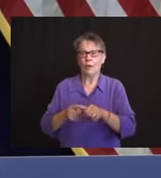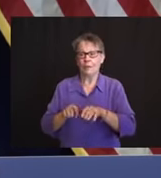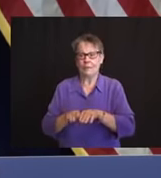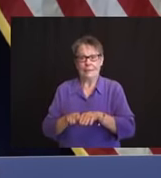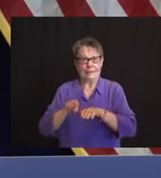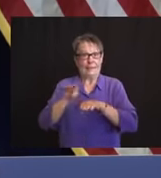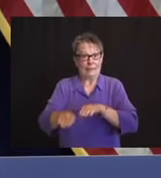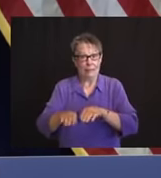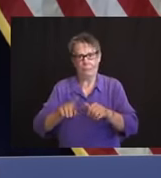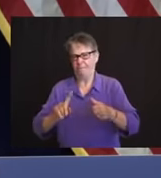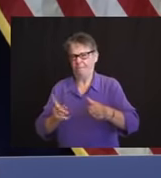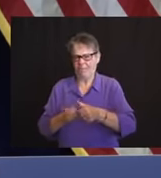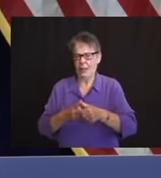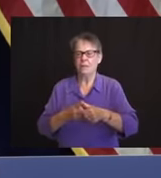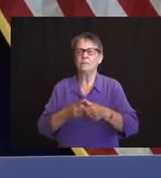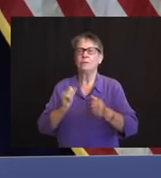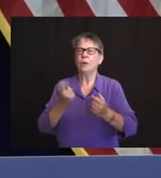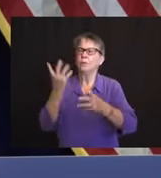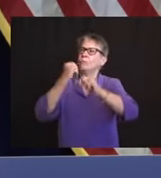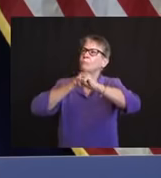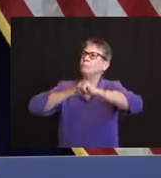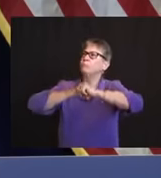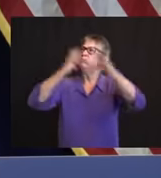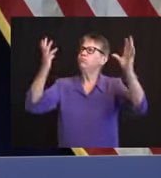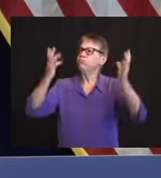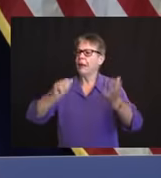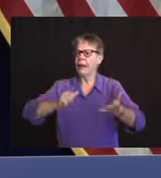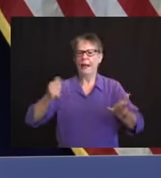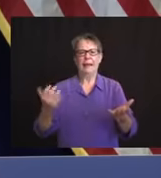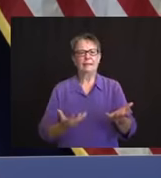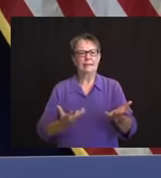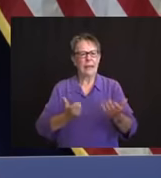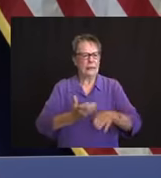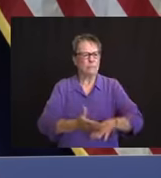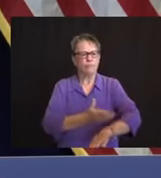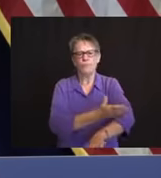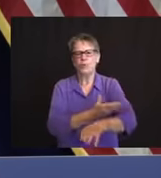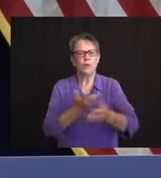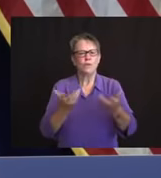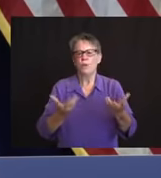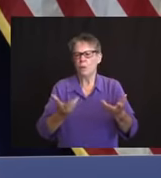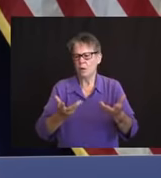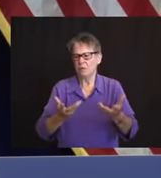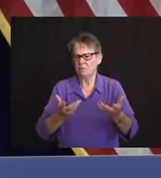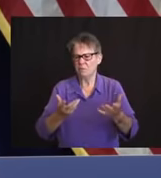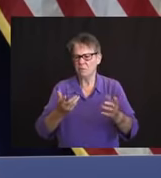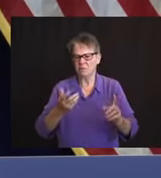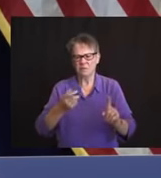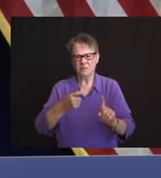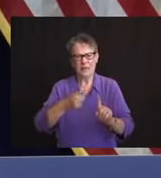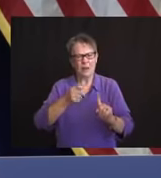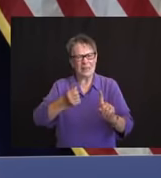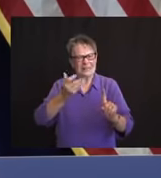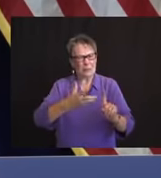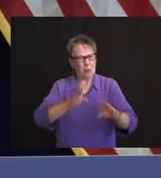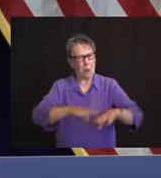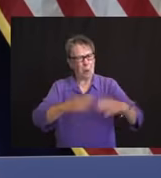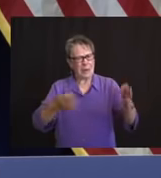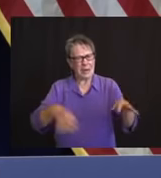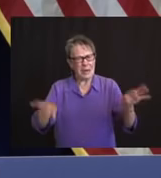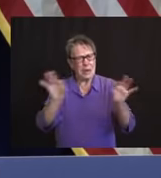casinos open and operating again is important, but we need to keep our focus on diversifying the city